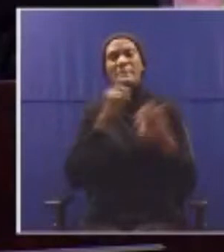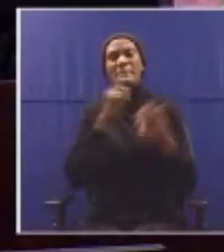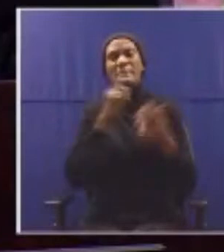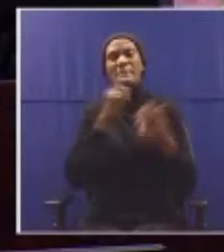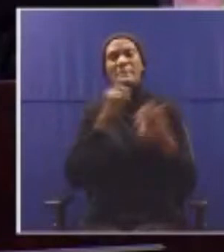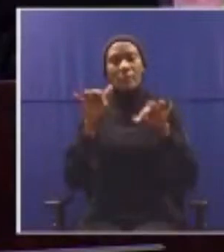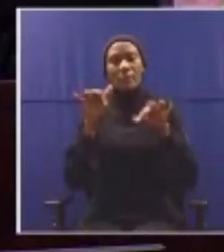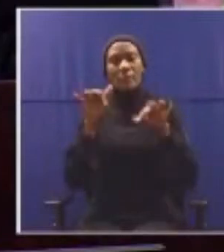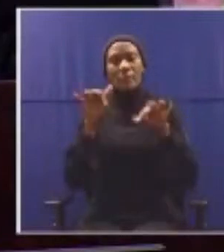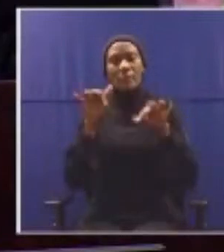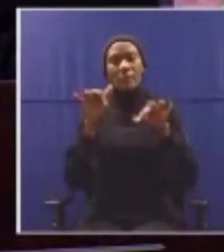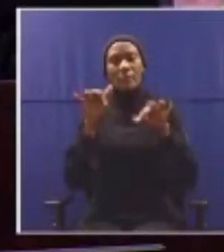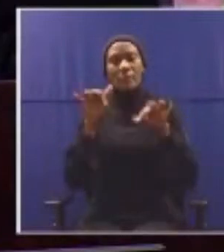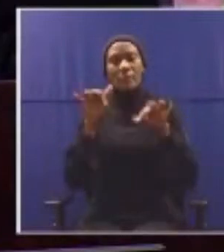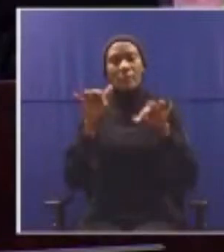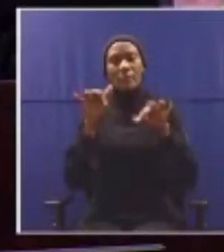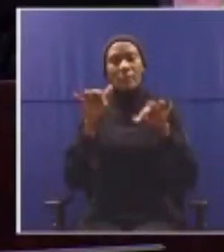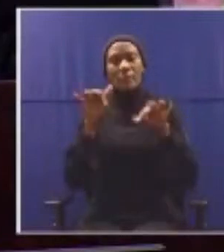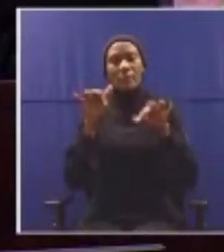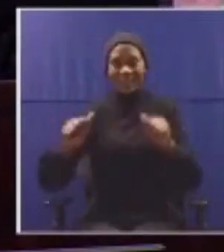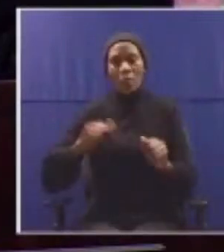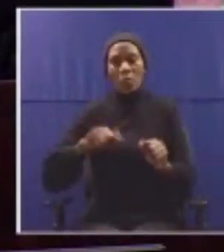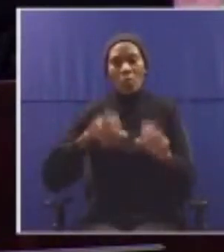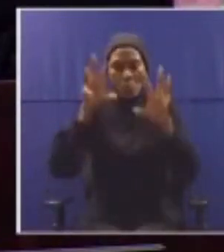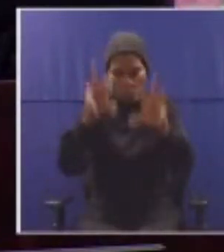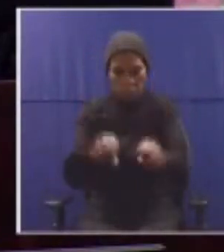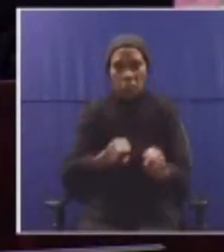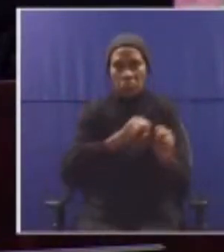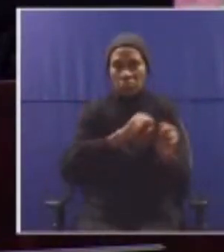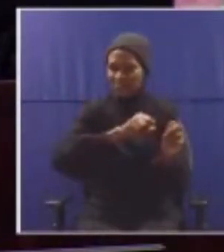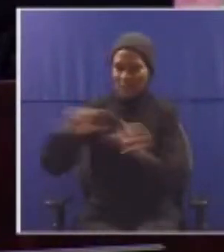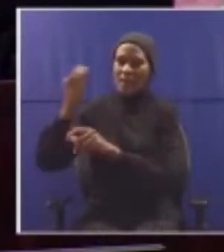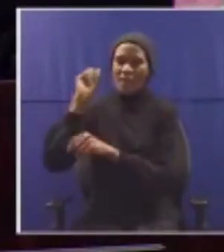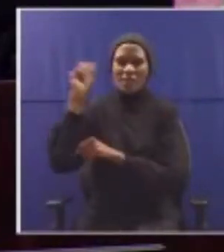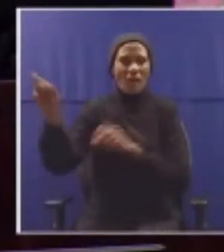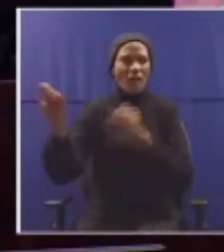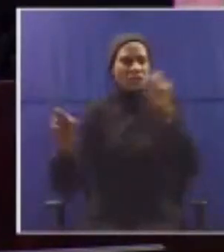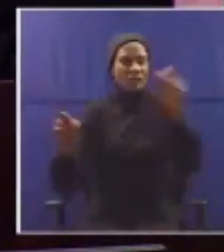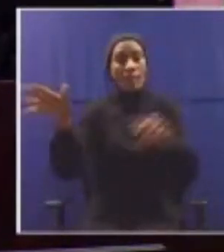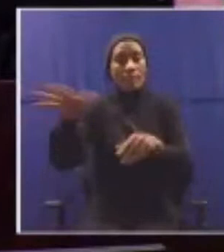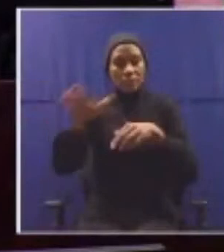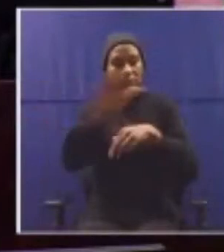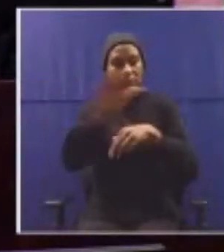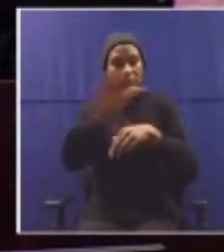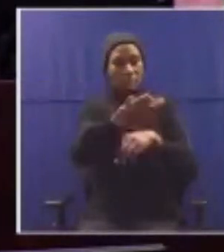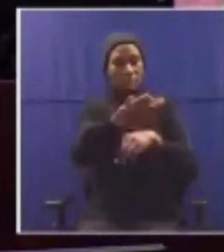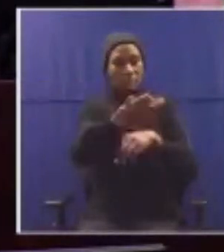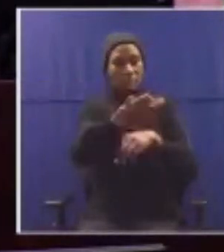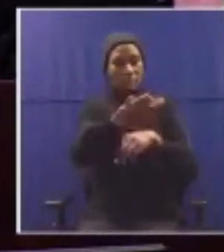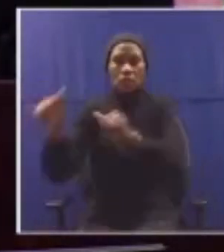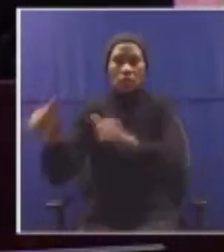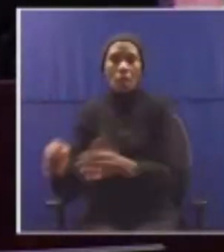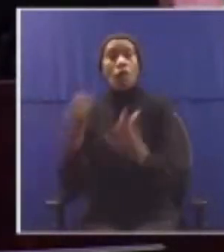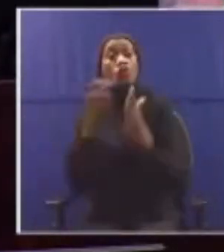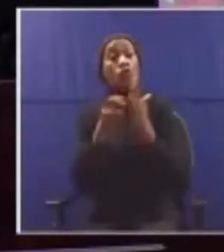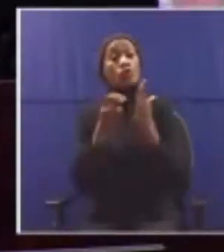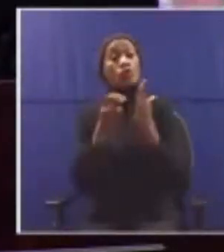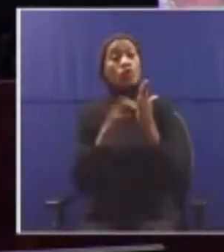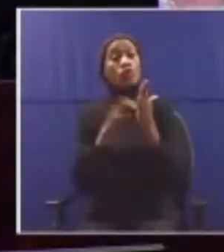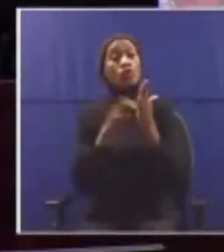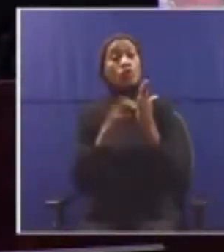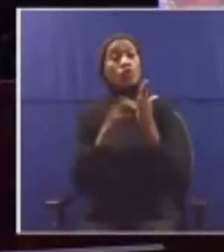from productive land and headed into native reserves and conditions of